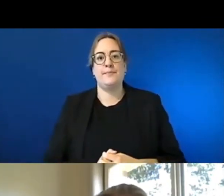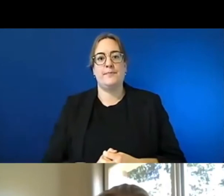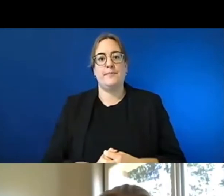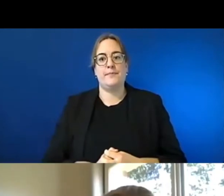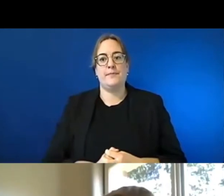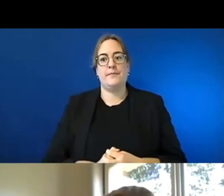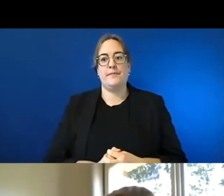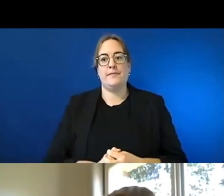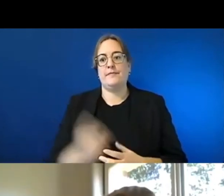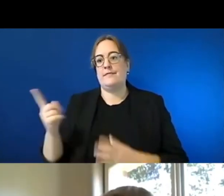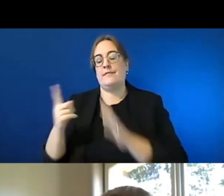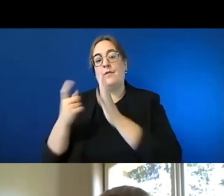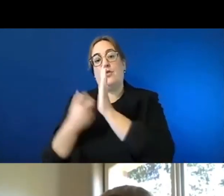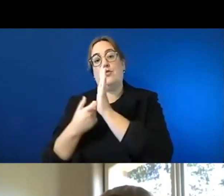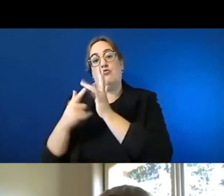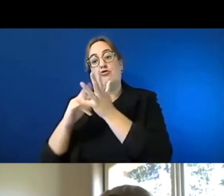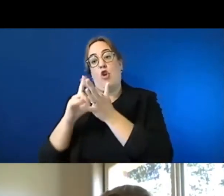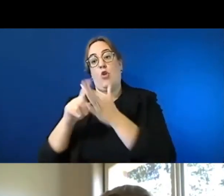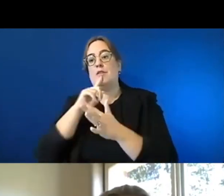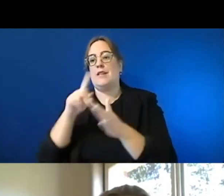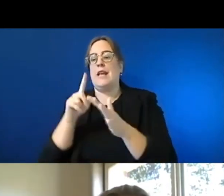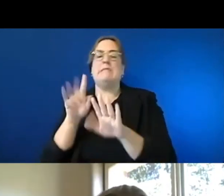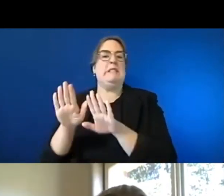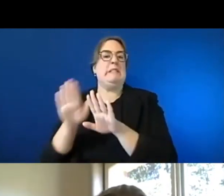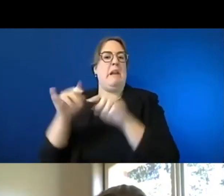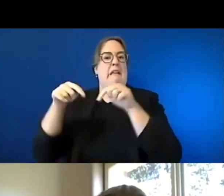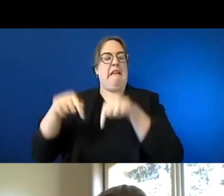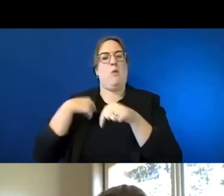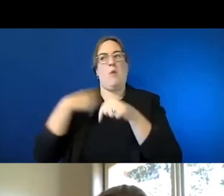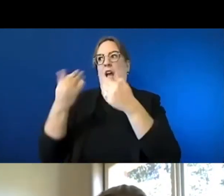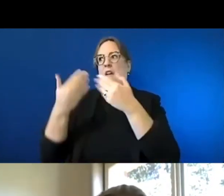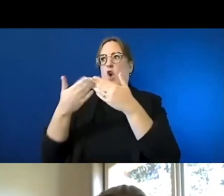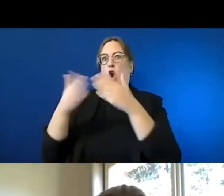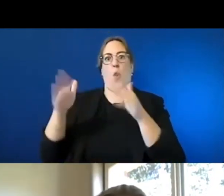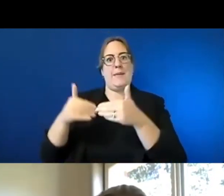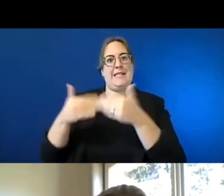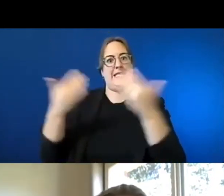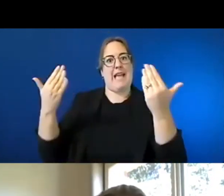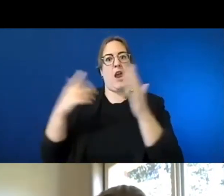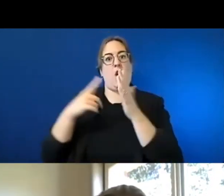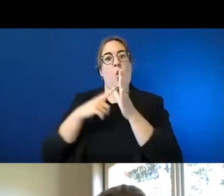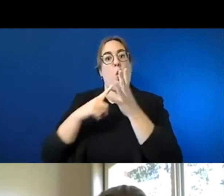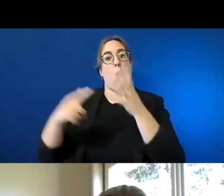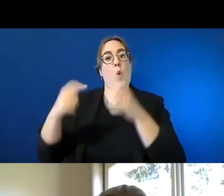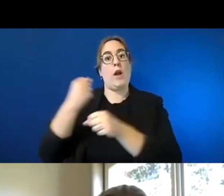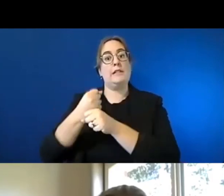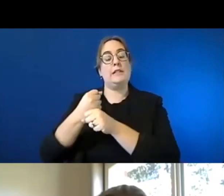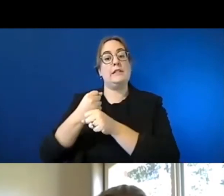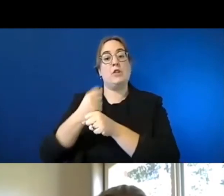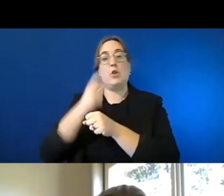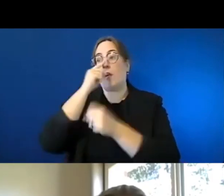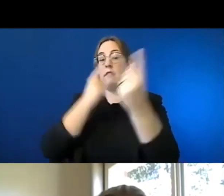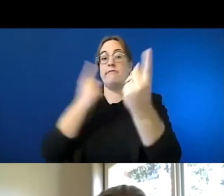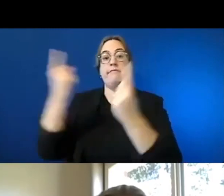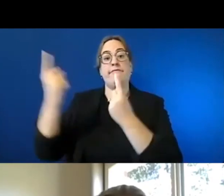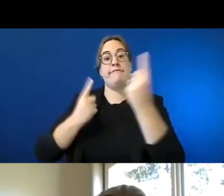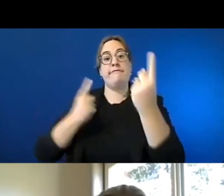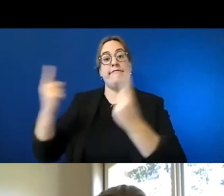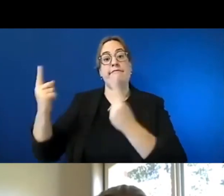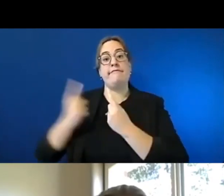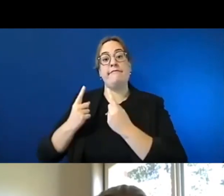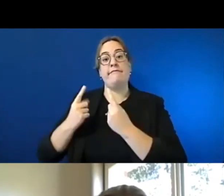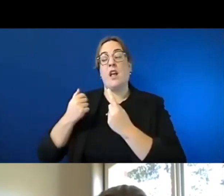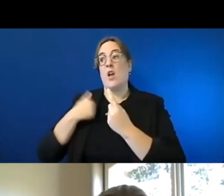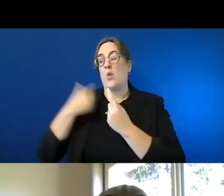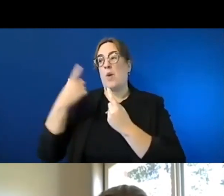it's probably similar here. I think we've got an open day in August that I'll be attending as well. And we have sort of, they call it I Explore